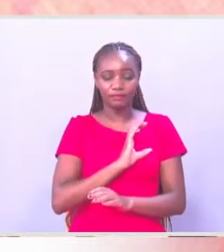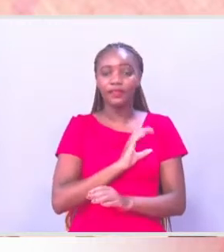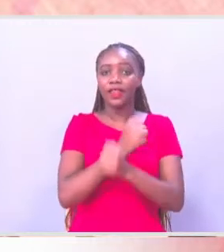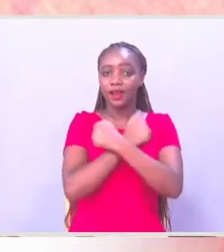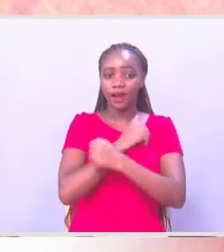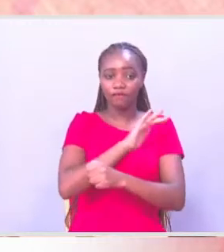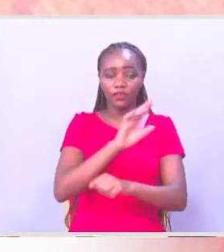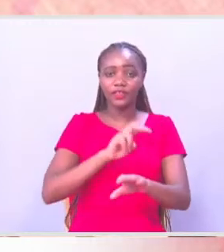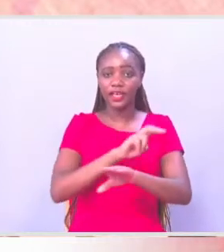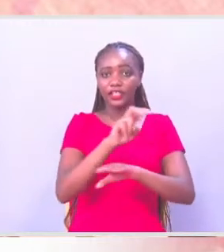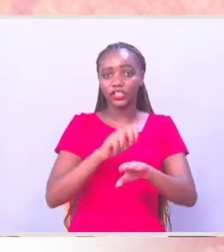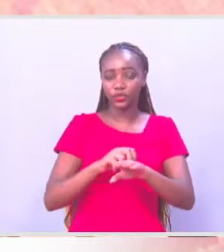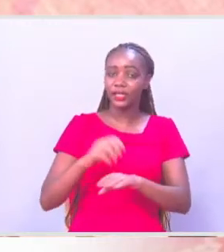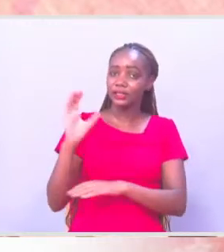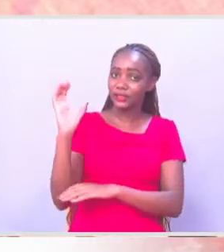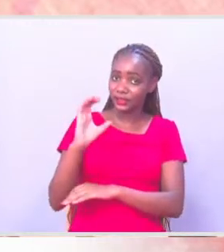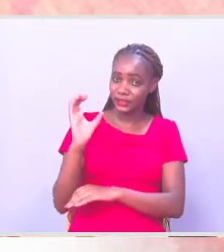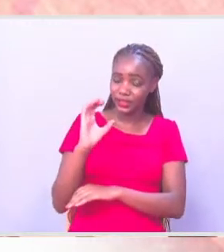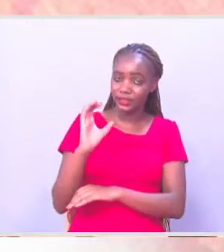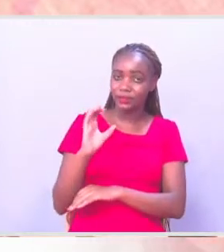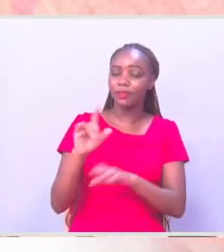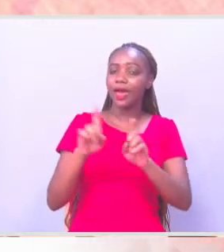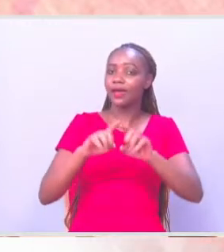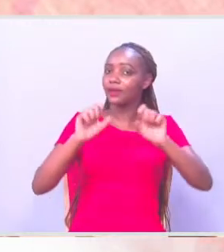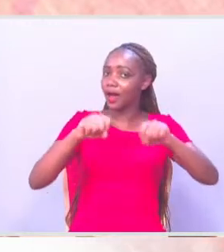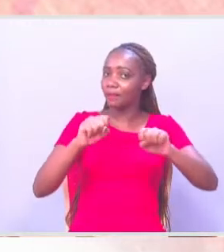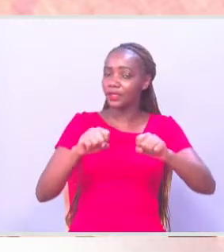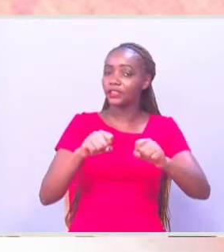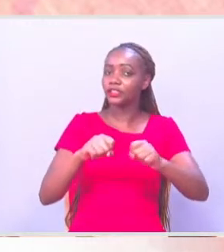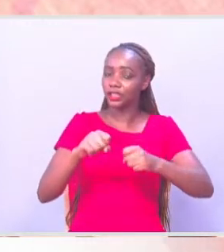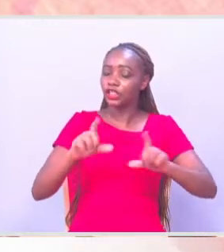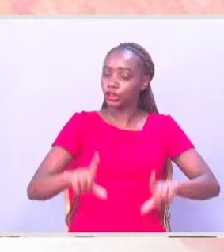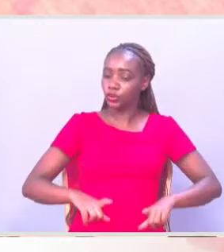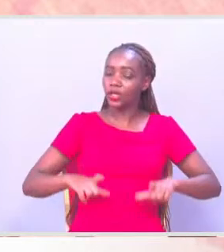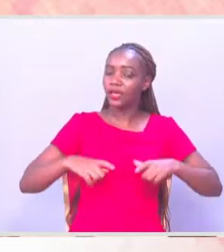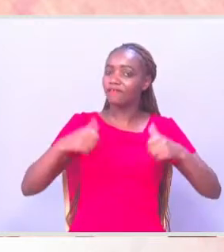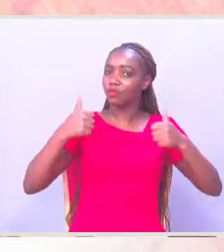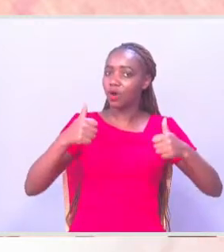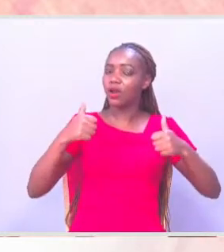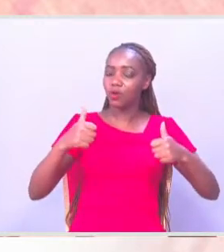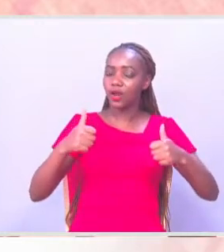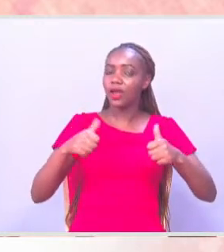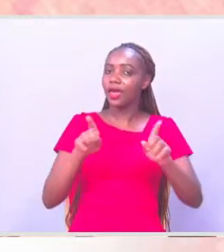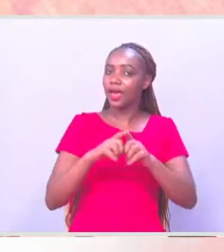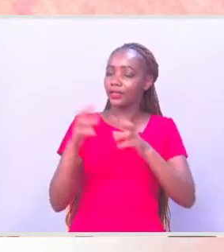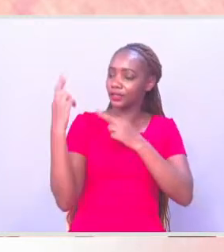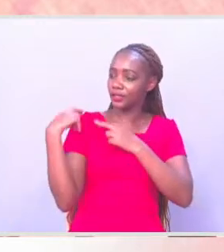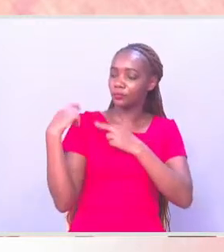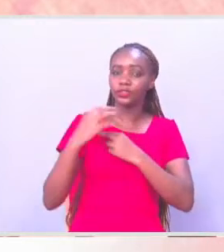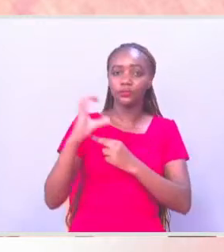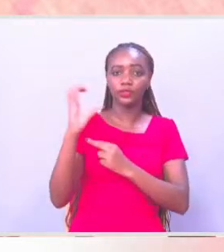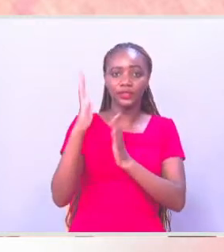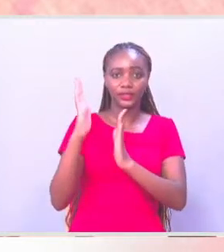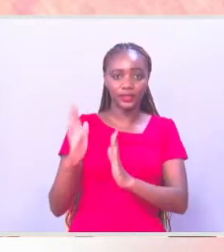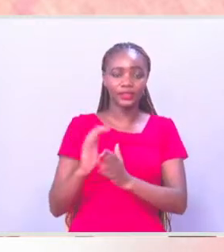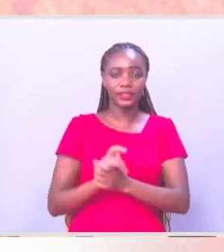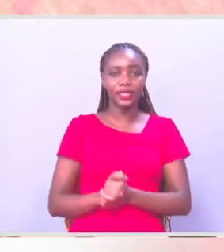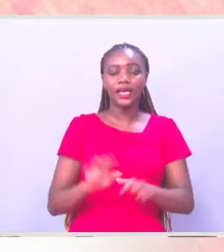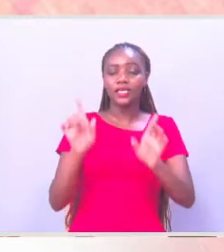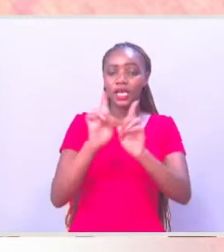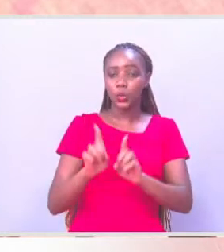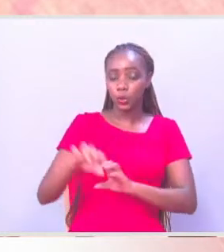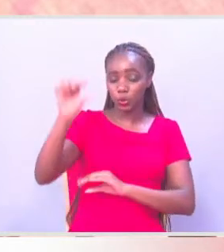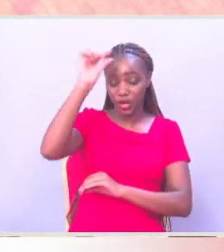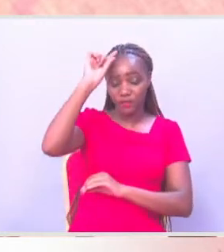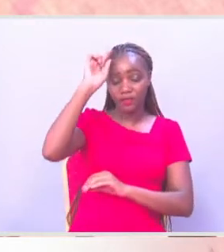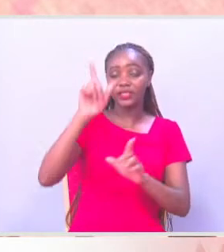patriotism, citizenship, ability to coexist as a responsible citizen. The government